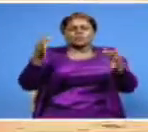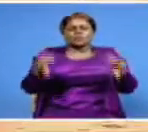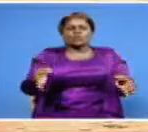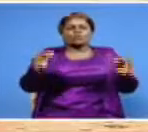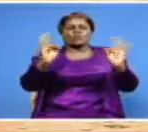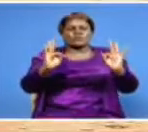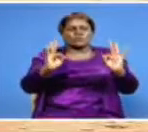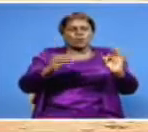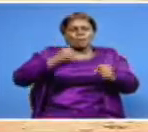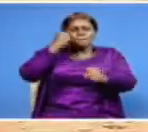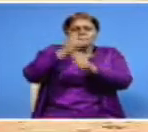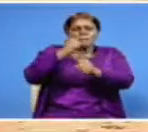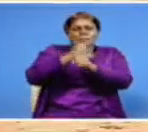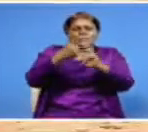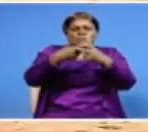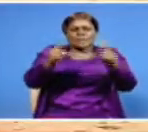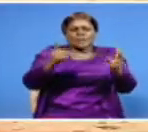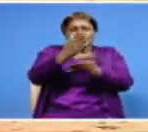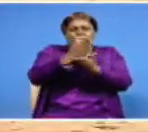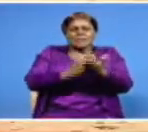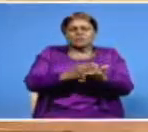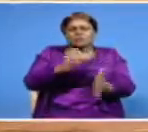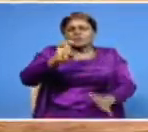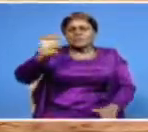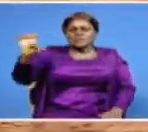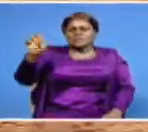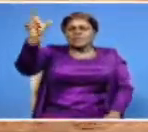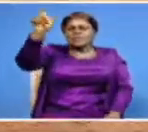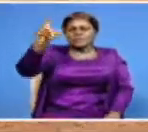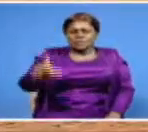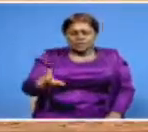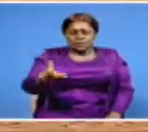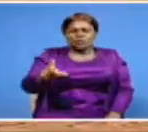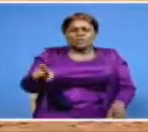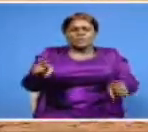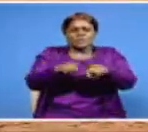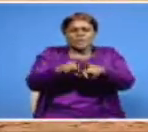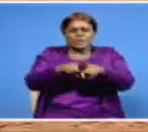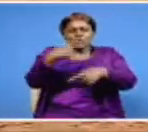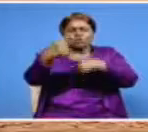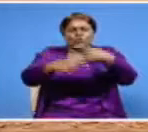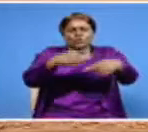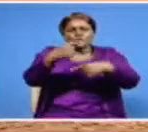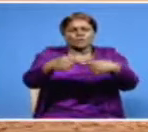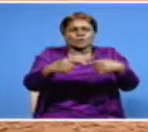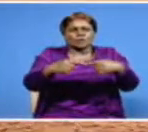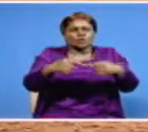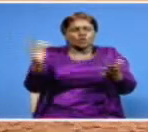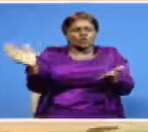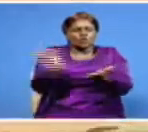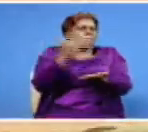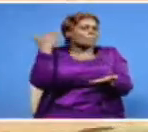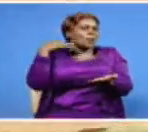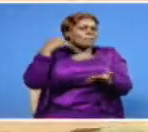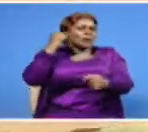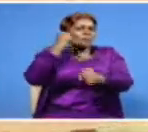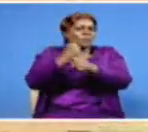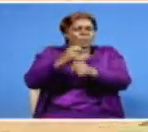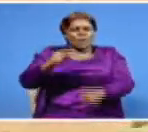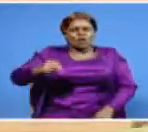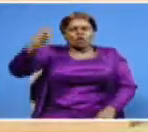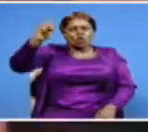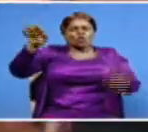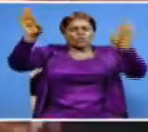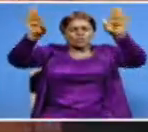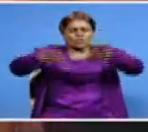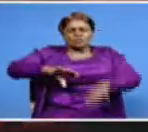officers will commence operations in parts of the eastern region as an extension to the ongoing Malizo Uhalifu operation in the North Rift